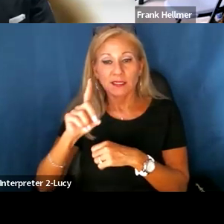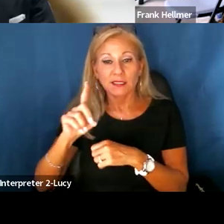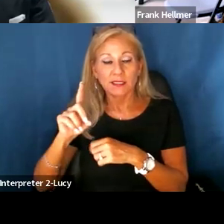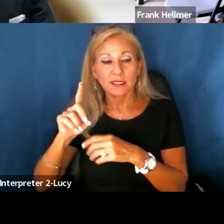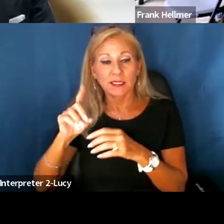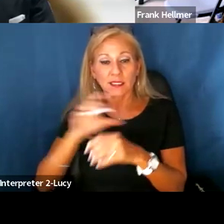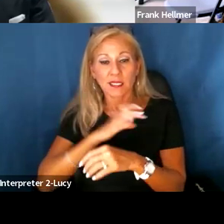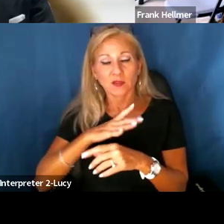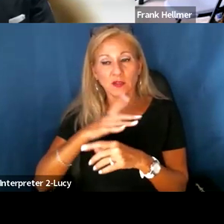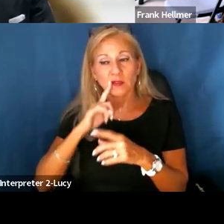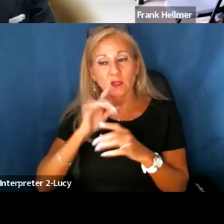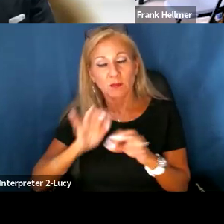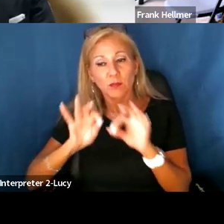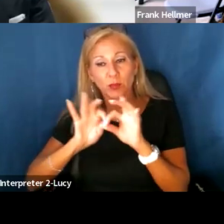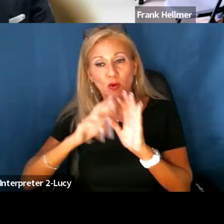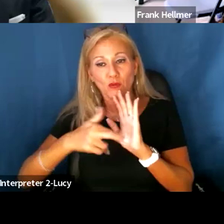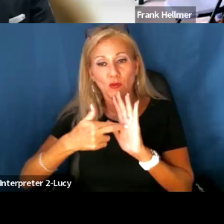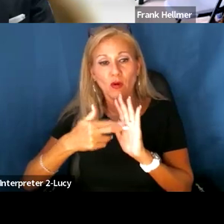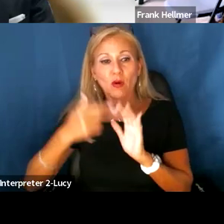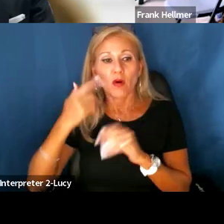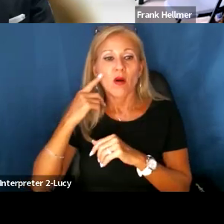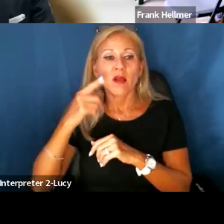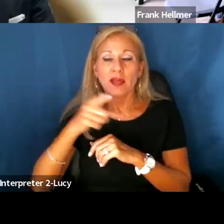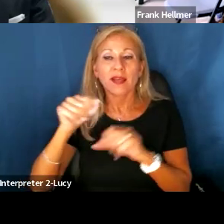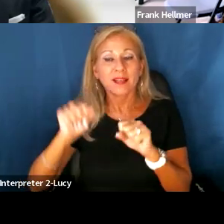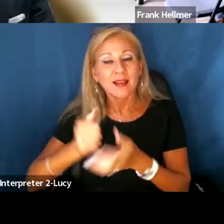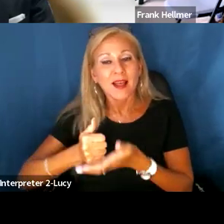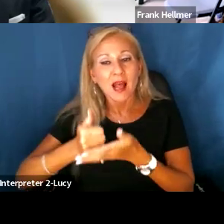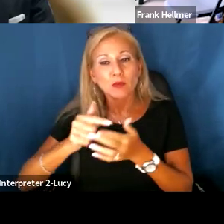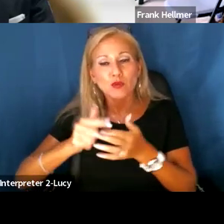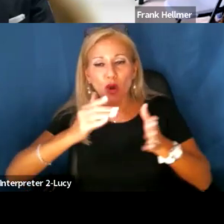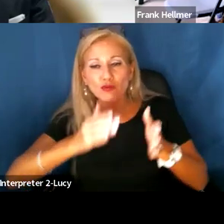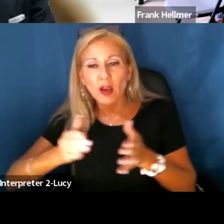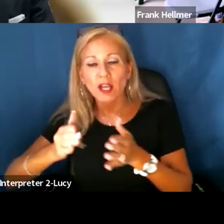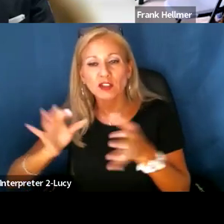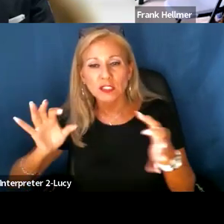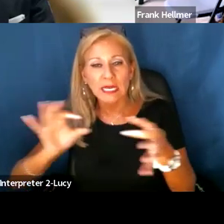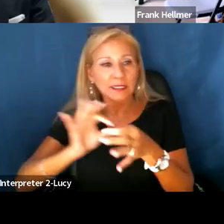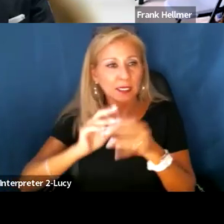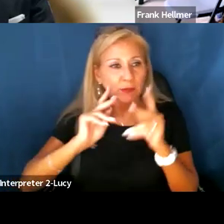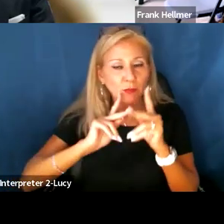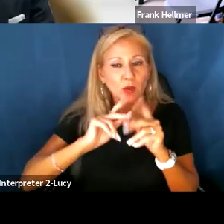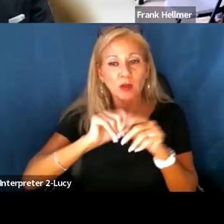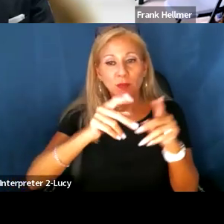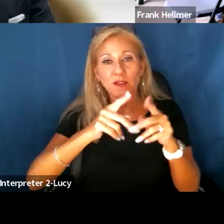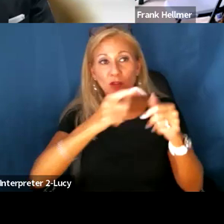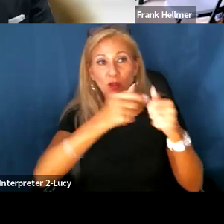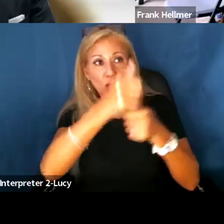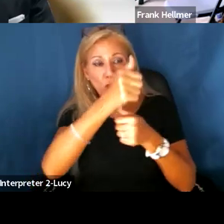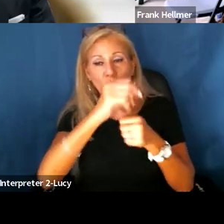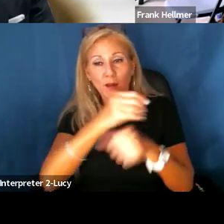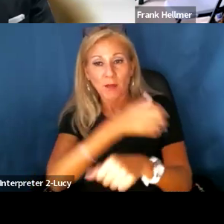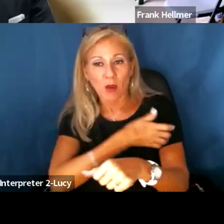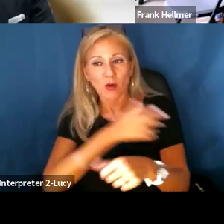an important role here too, because DD councils can help to arrange meetings with people in positions of authority and